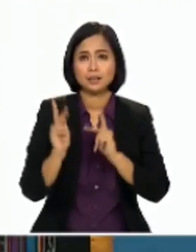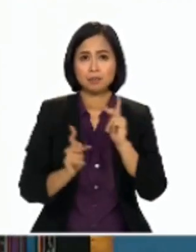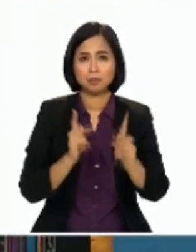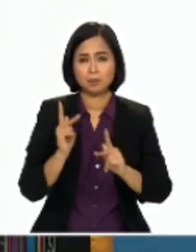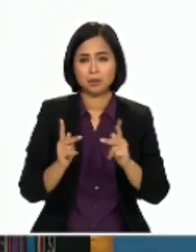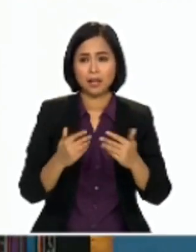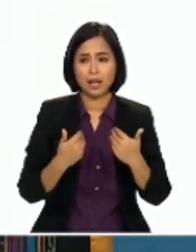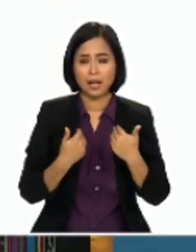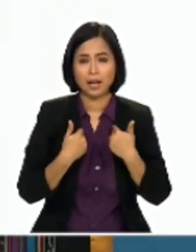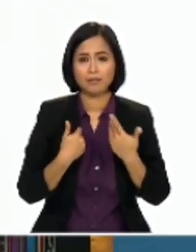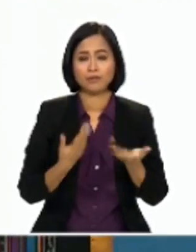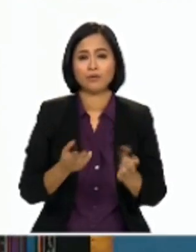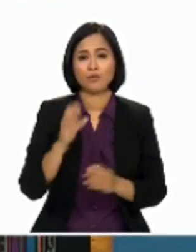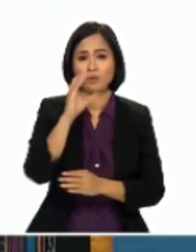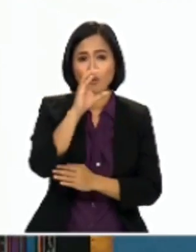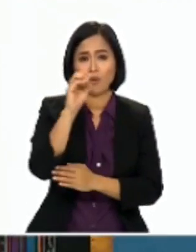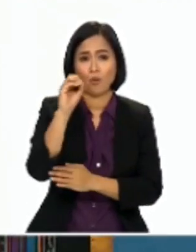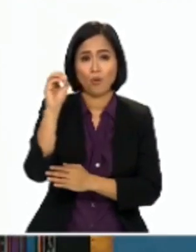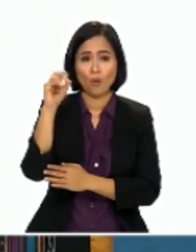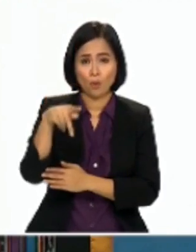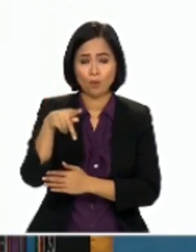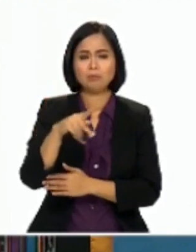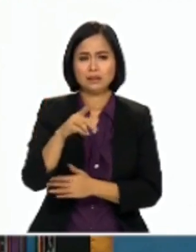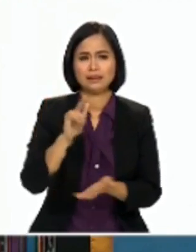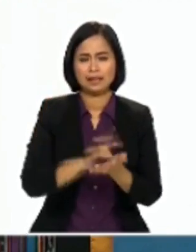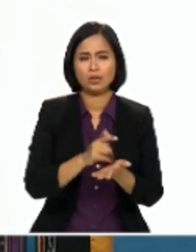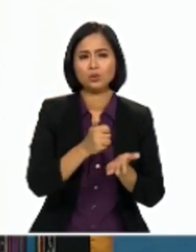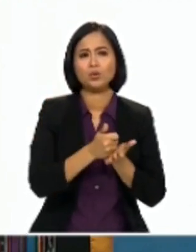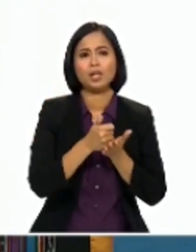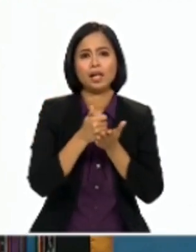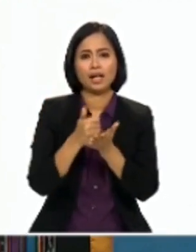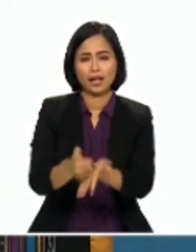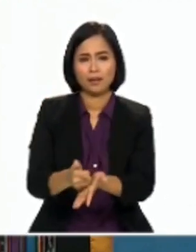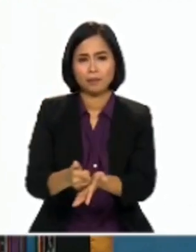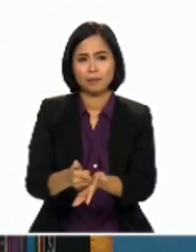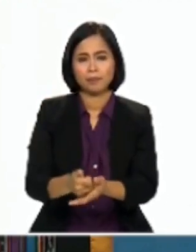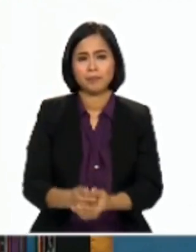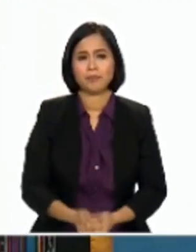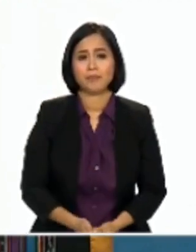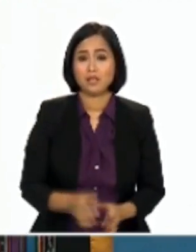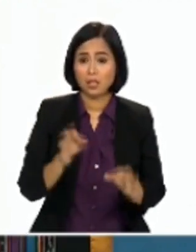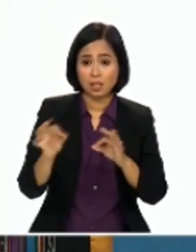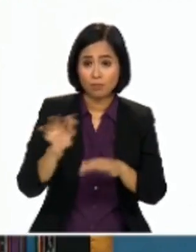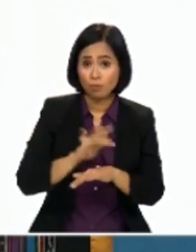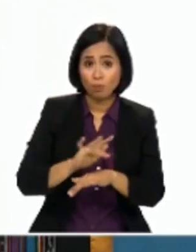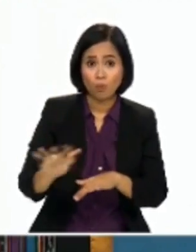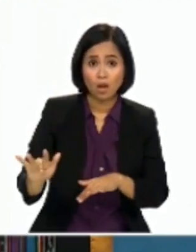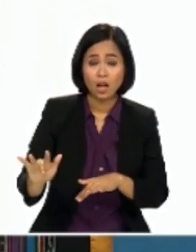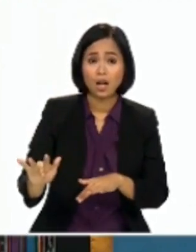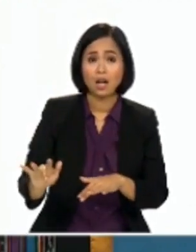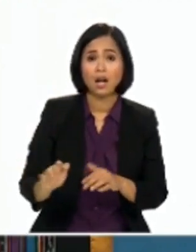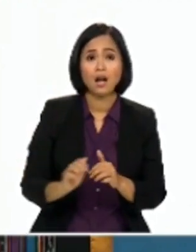are cooperatives, tulungan ninyo to form one. Pag wala,